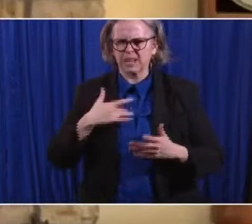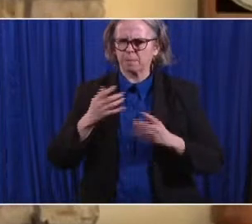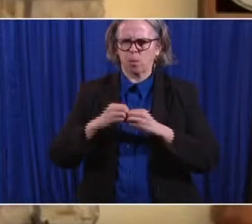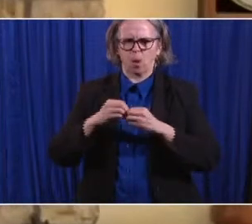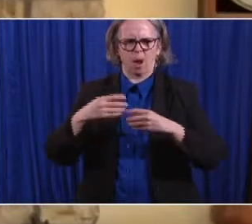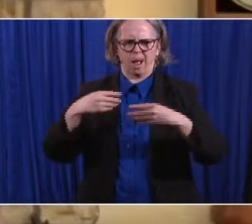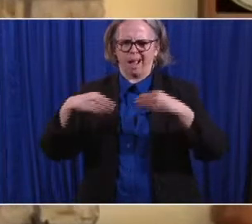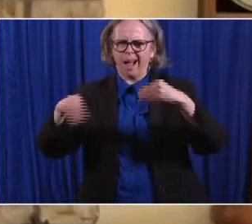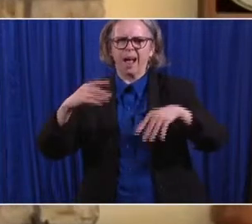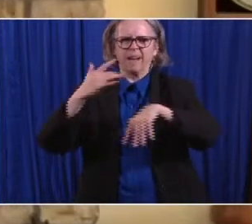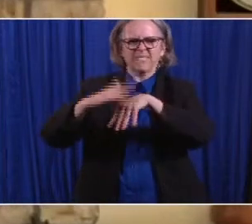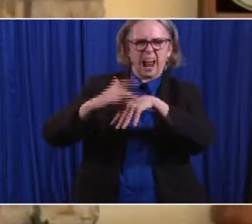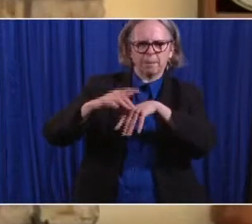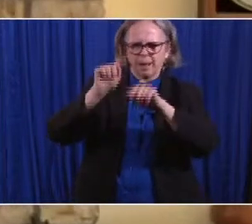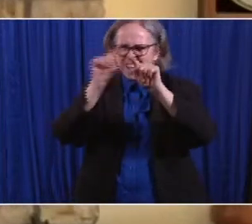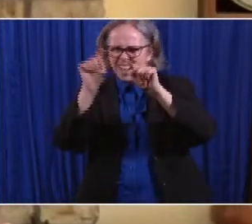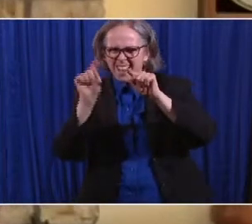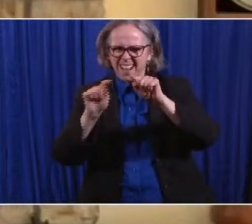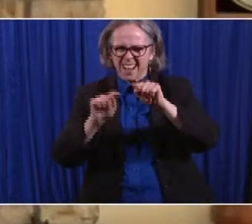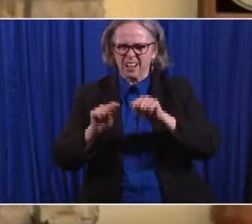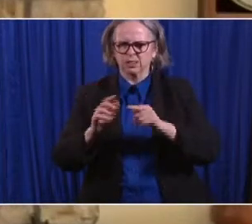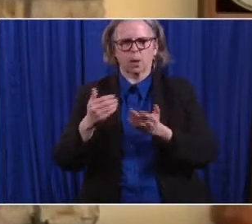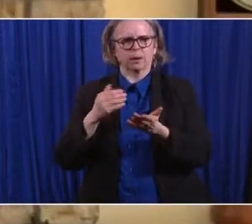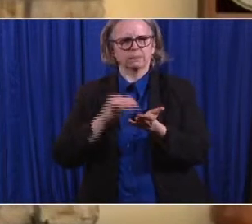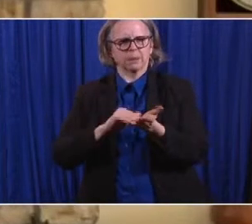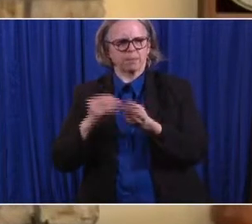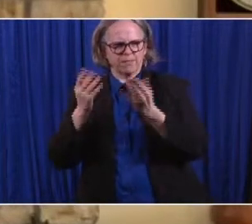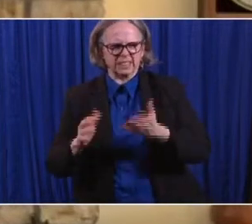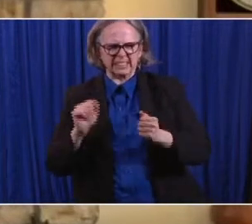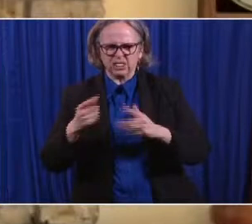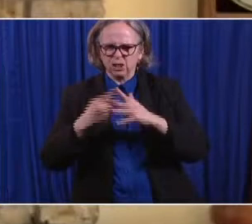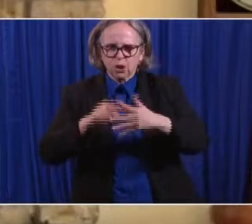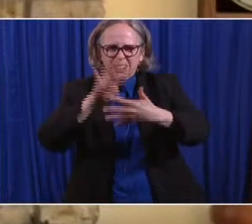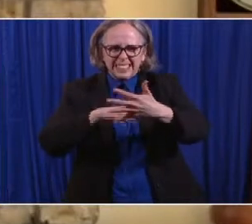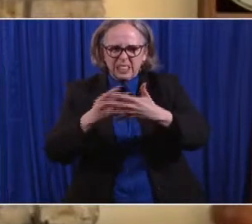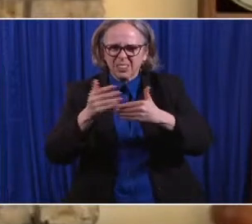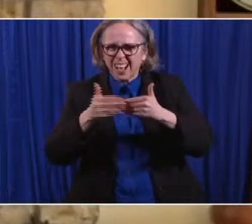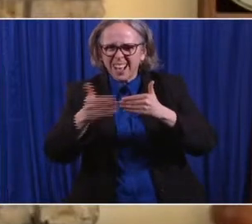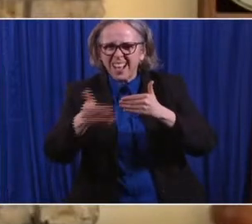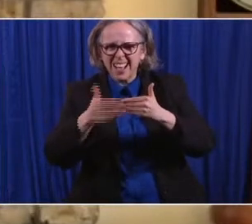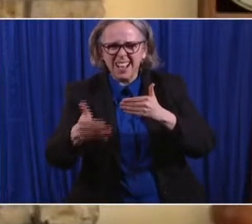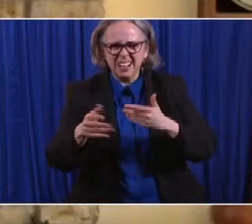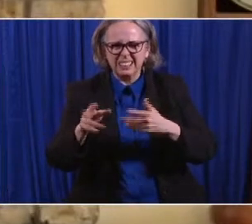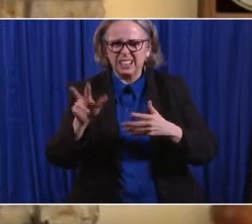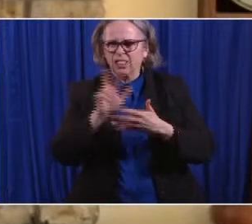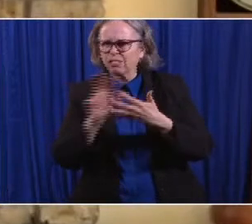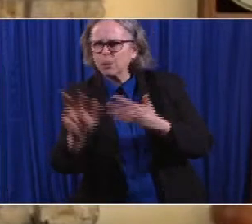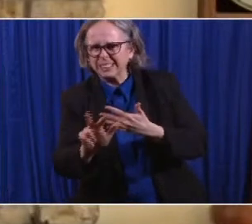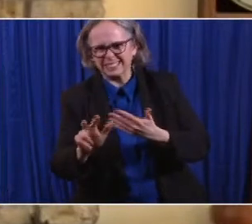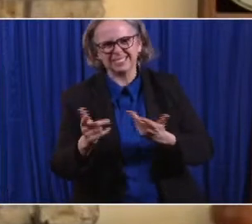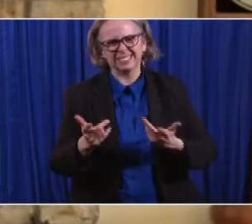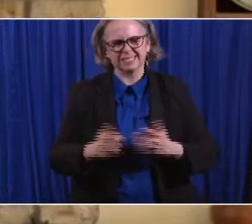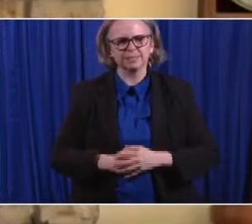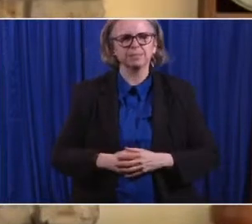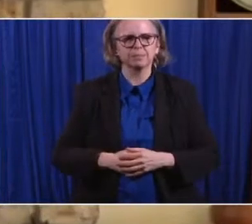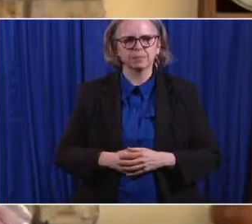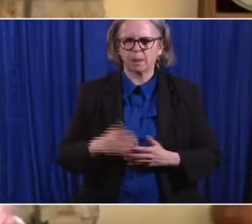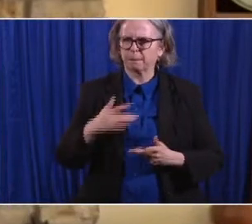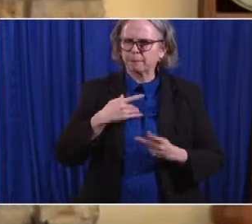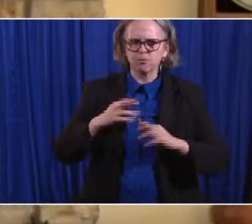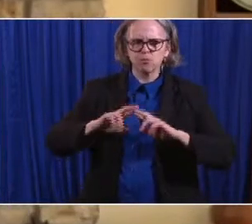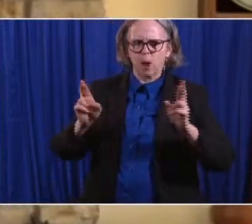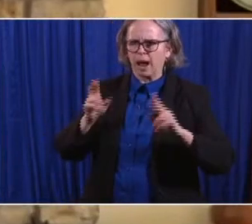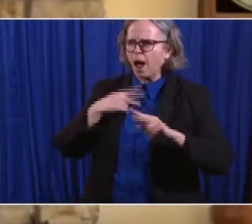slots once the providers get that moving in the next few days. And I think it's going to give people some confidence that they